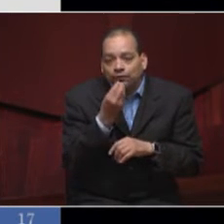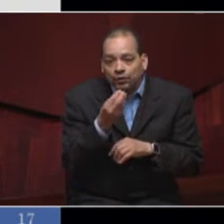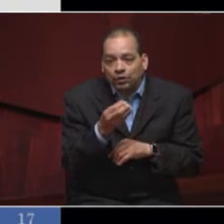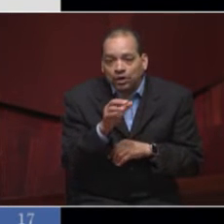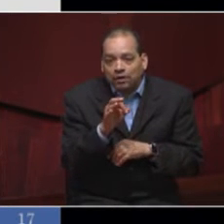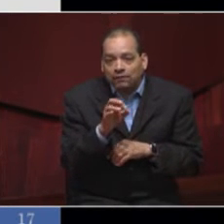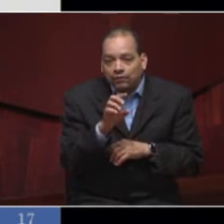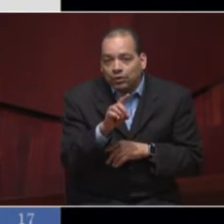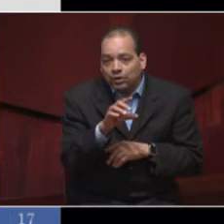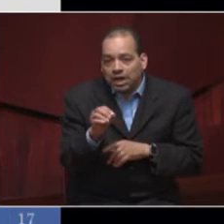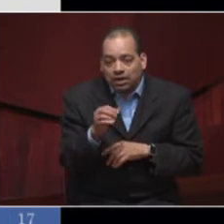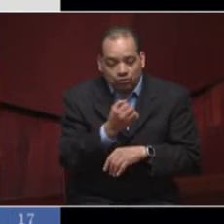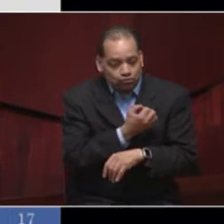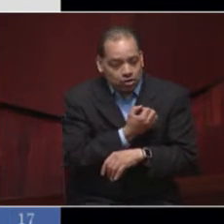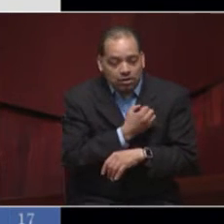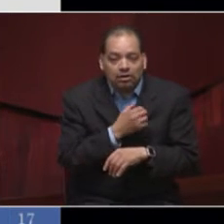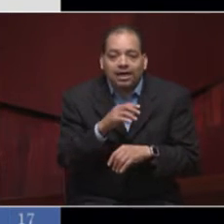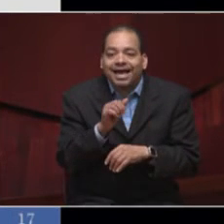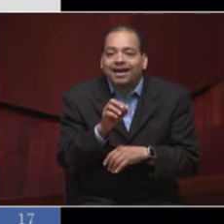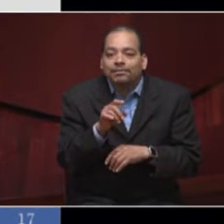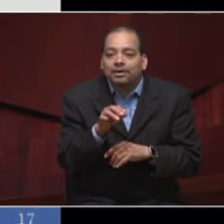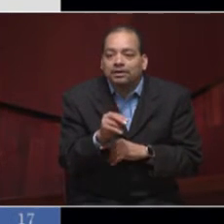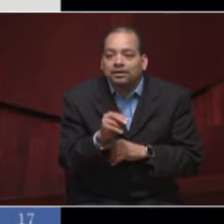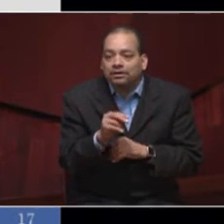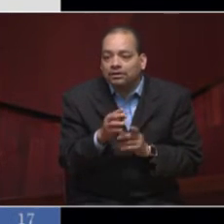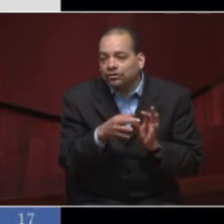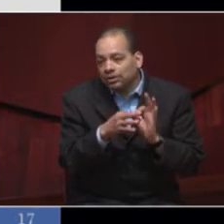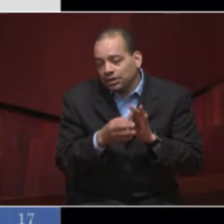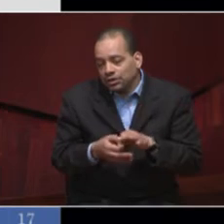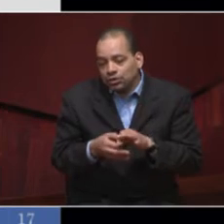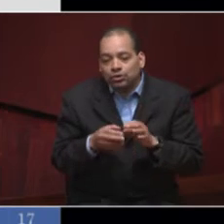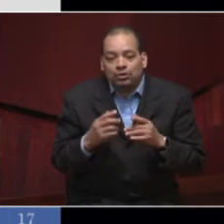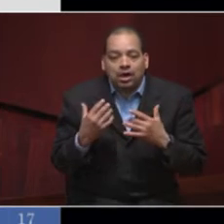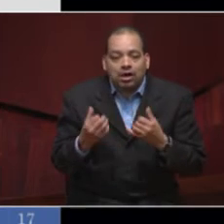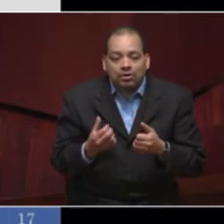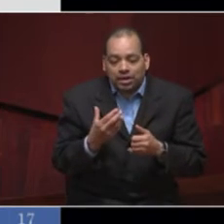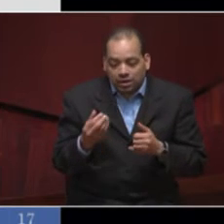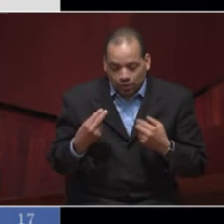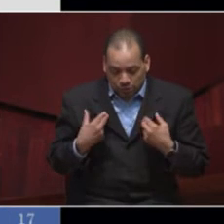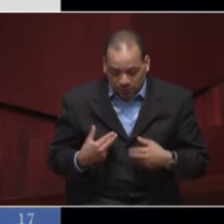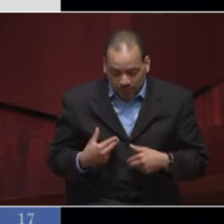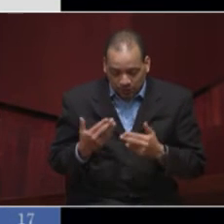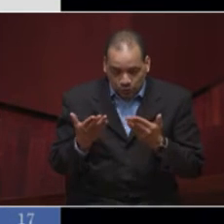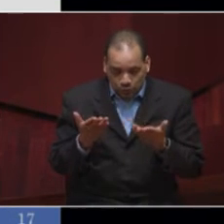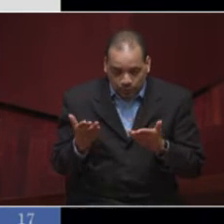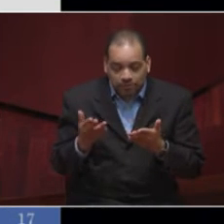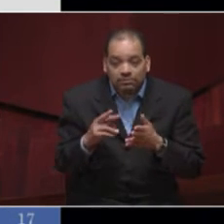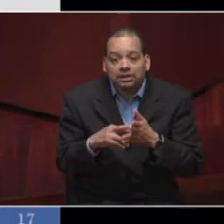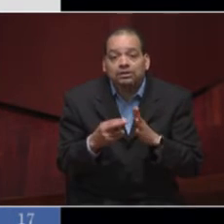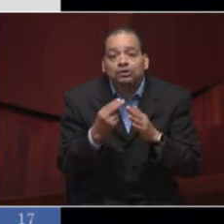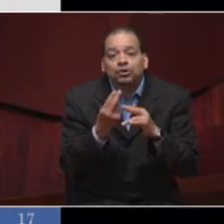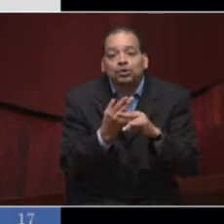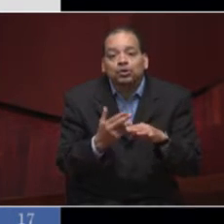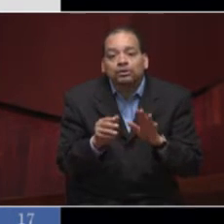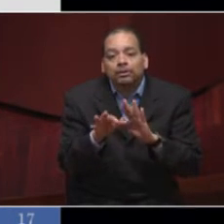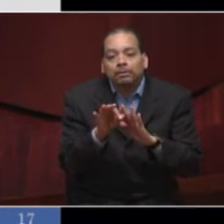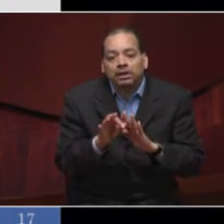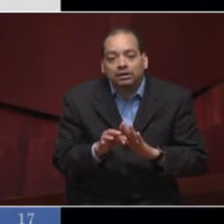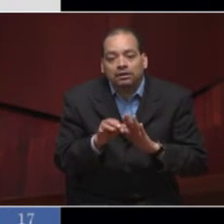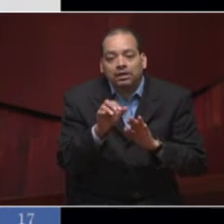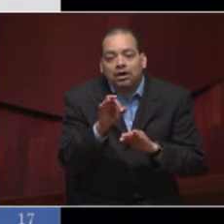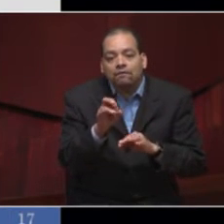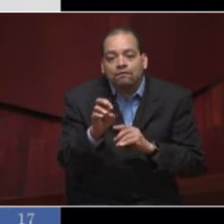is a component of the Department of Health and Human Services, the user should be sure to select Food and Drug Administration as